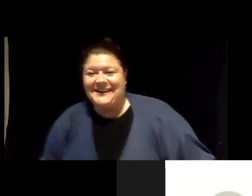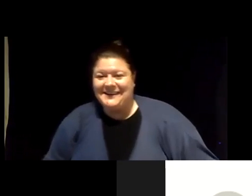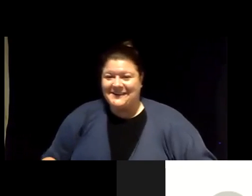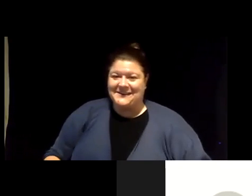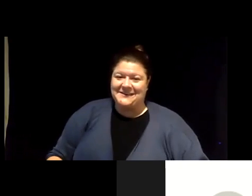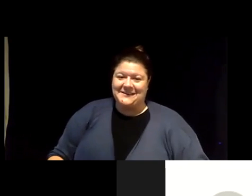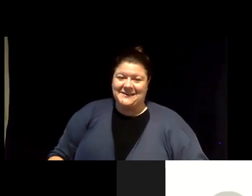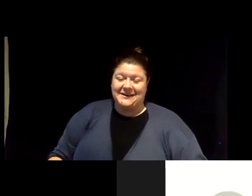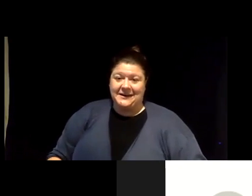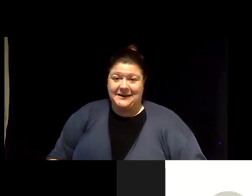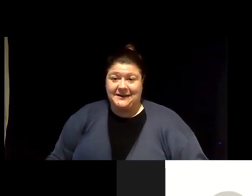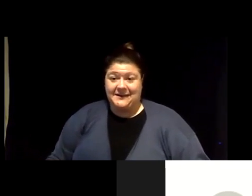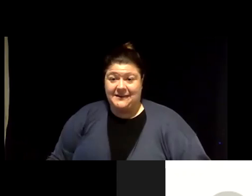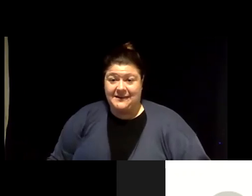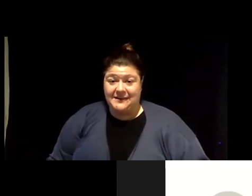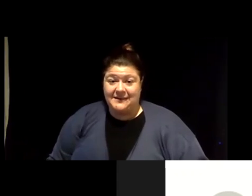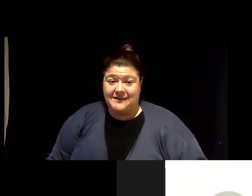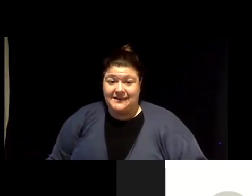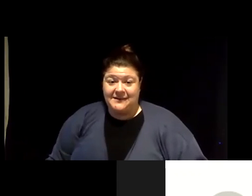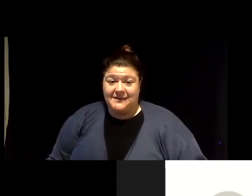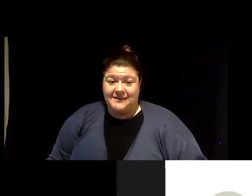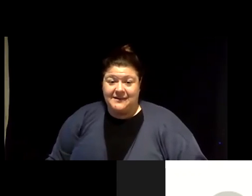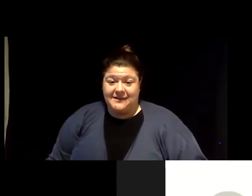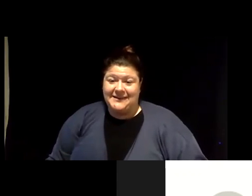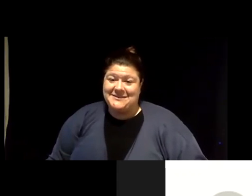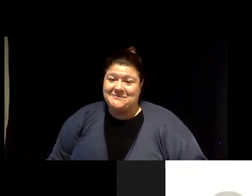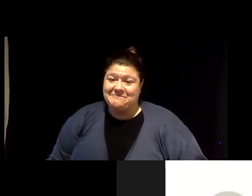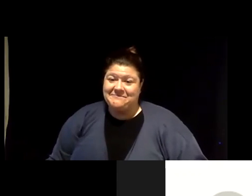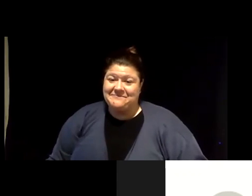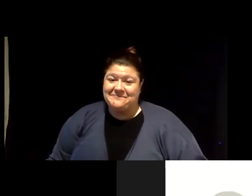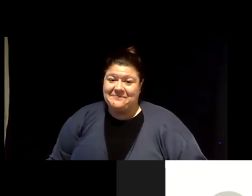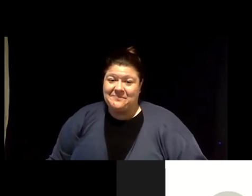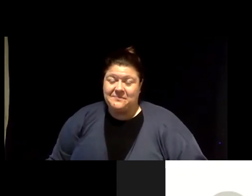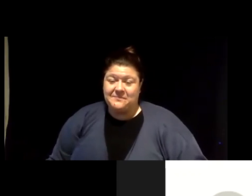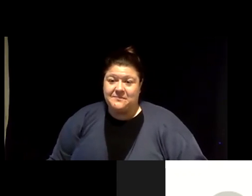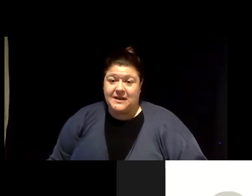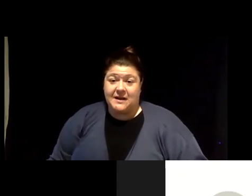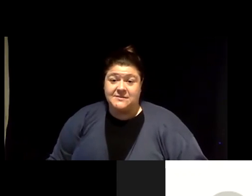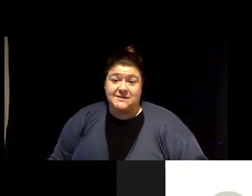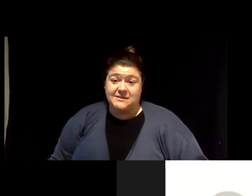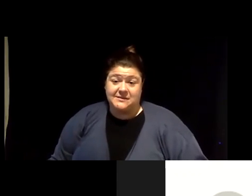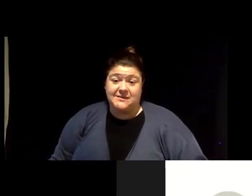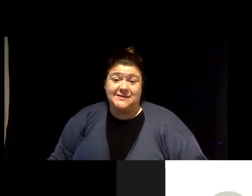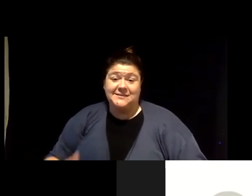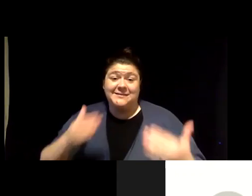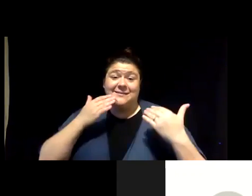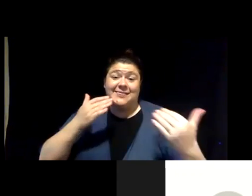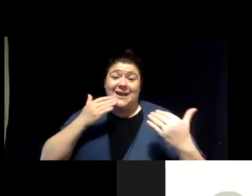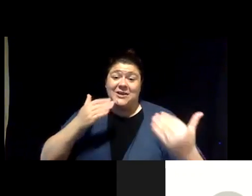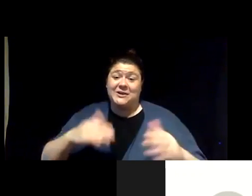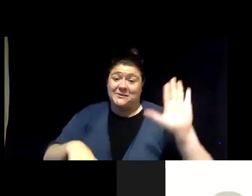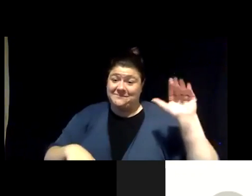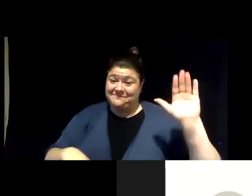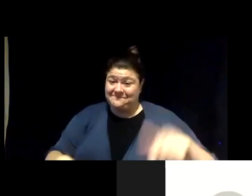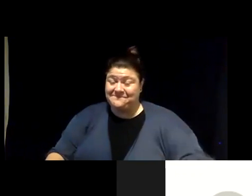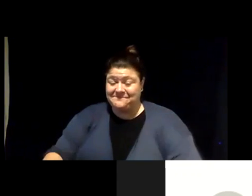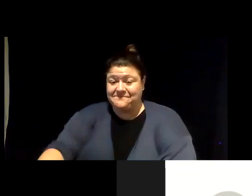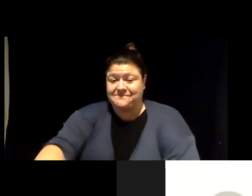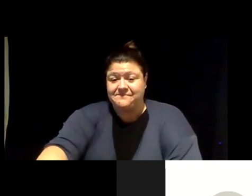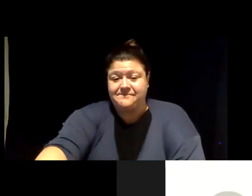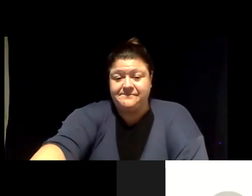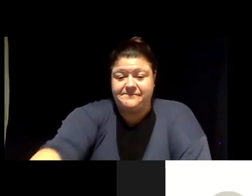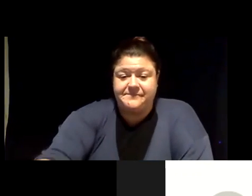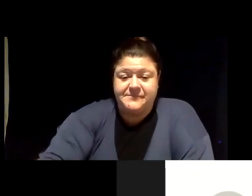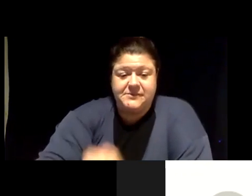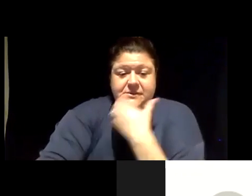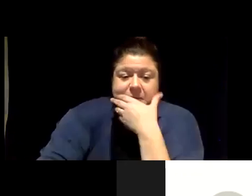I was like in the morning. Oh my God. Yeah. What's going on? Yeah. No. Thank you. Have a good There's weekend. no class. Sorry. Thank you for reminding.